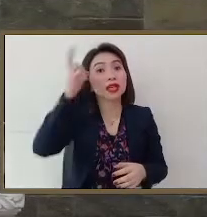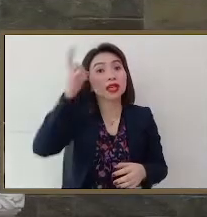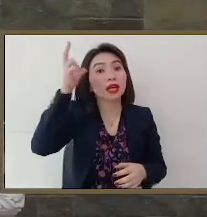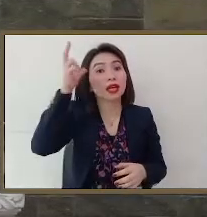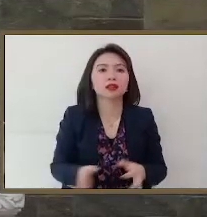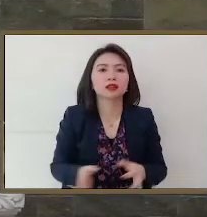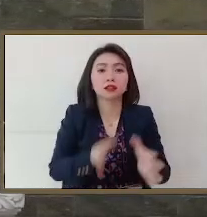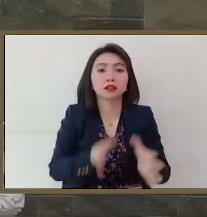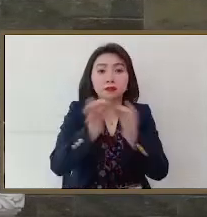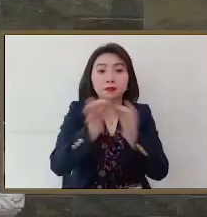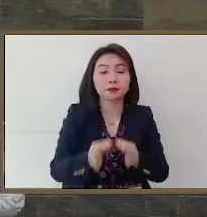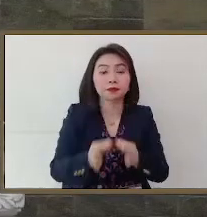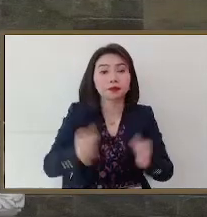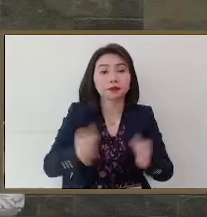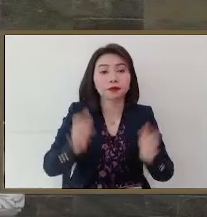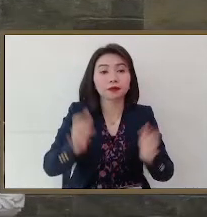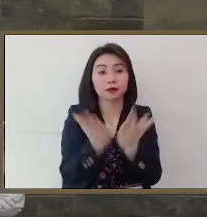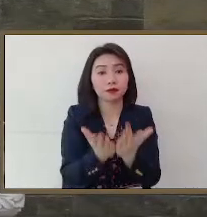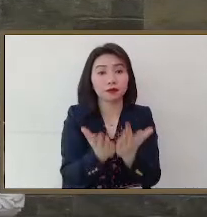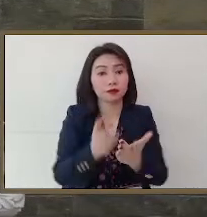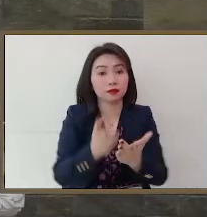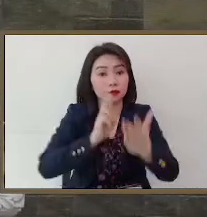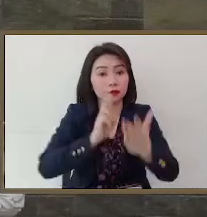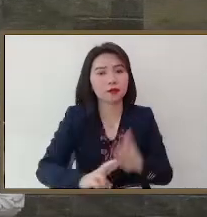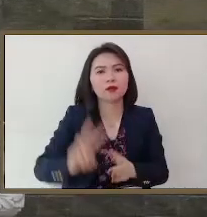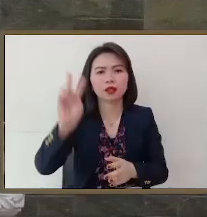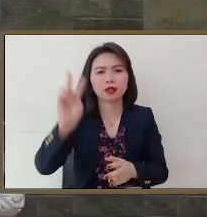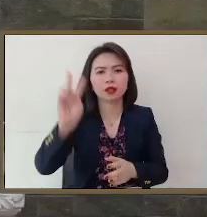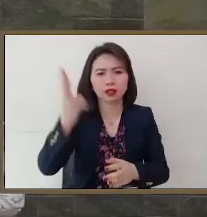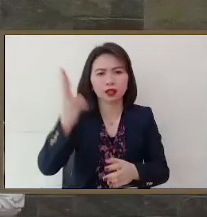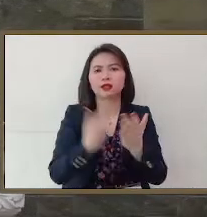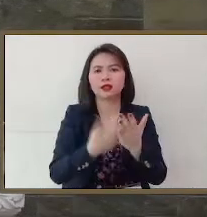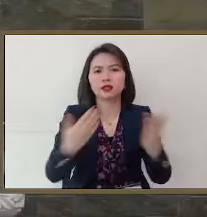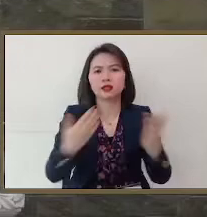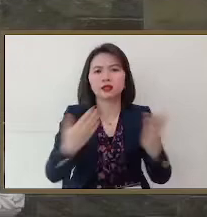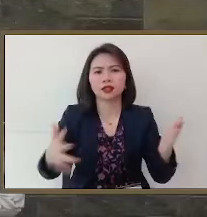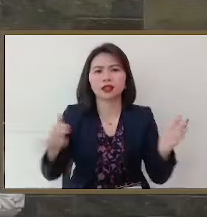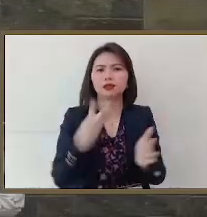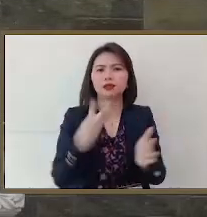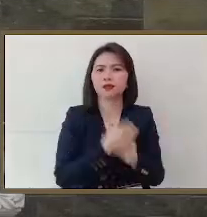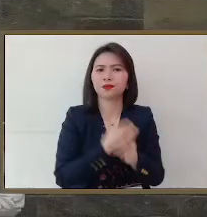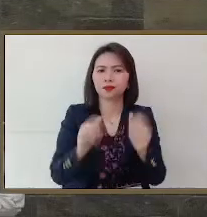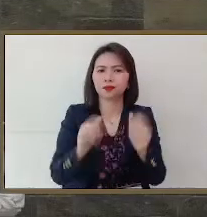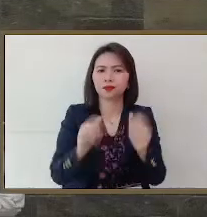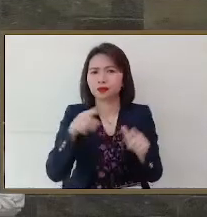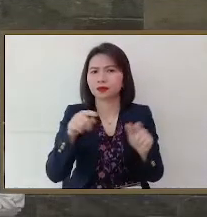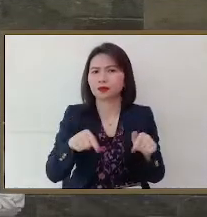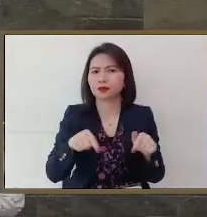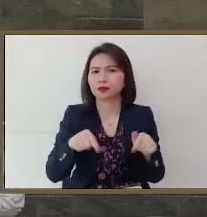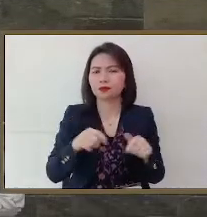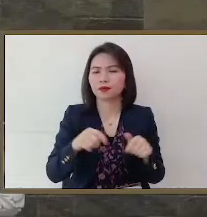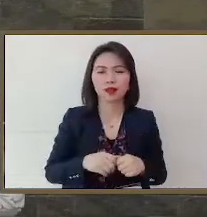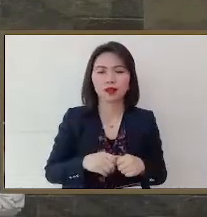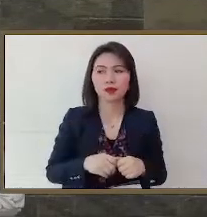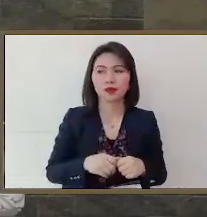of context, but the second thing na makikita po natin dito mapatid is this.